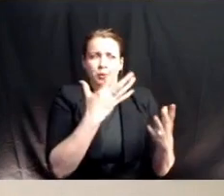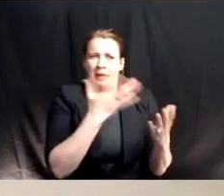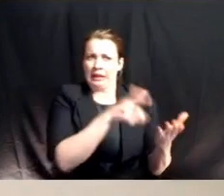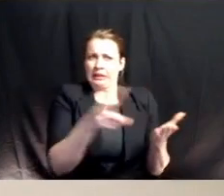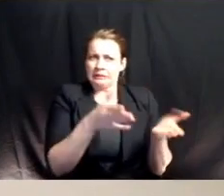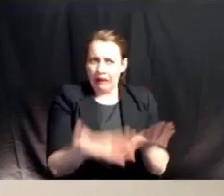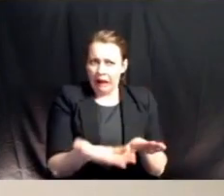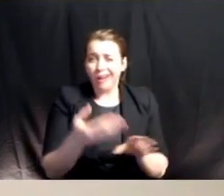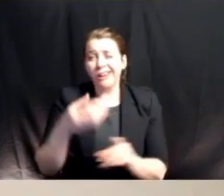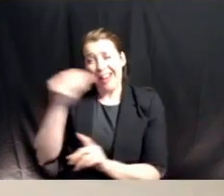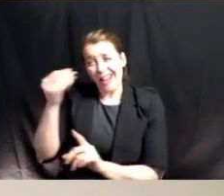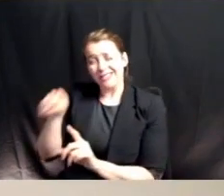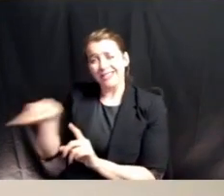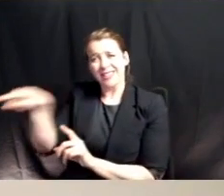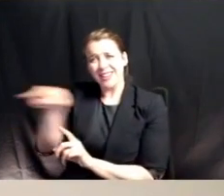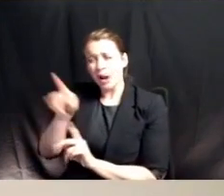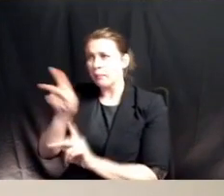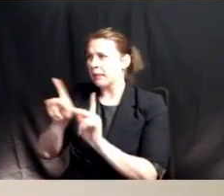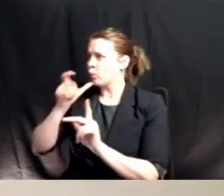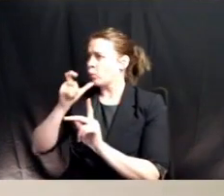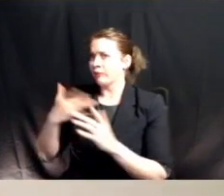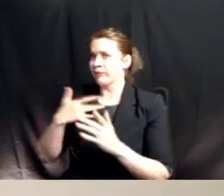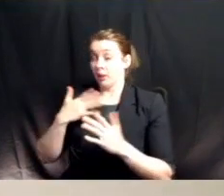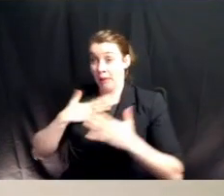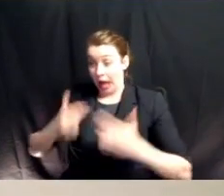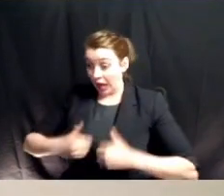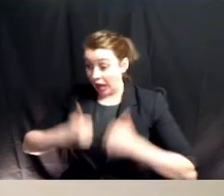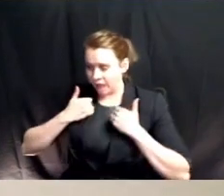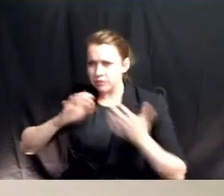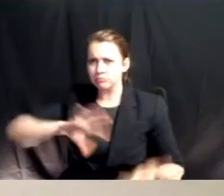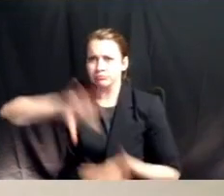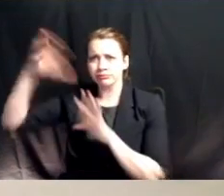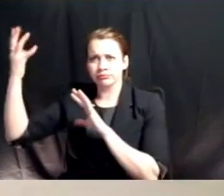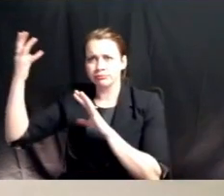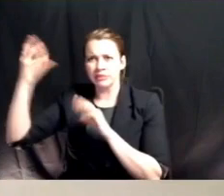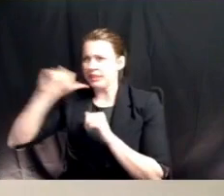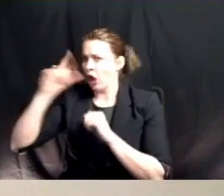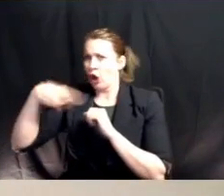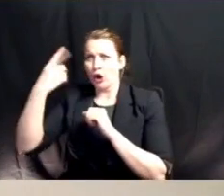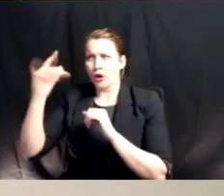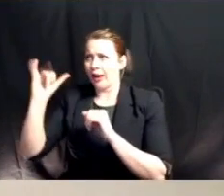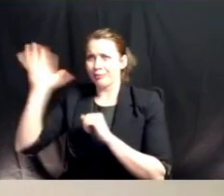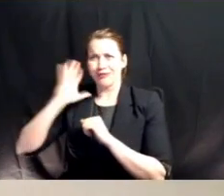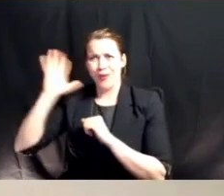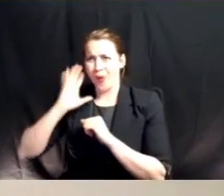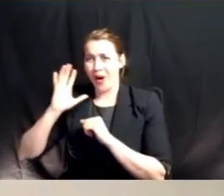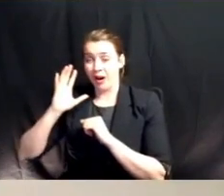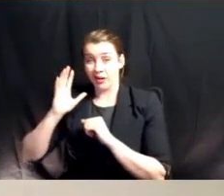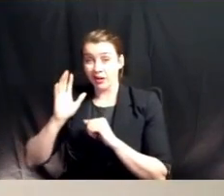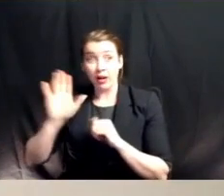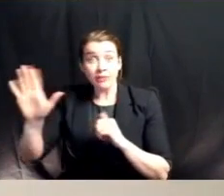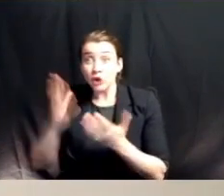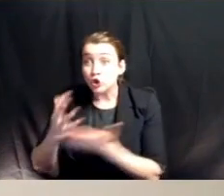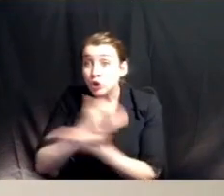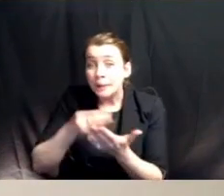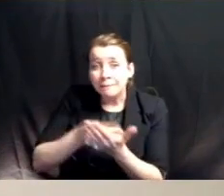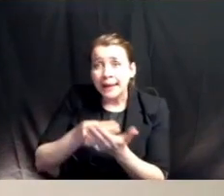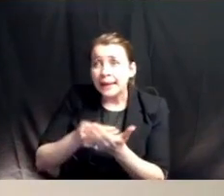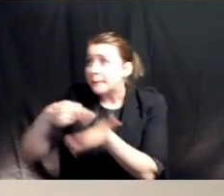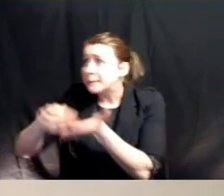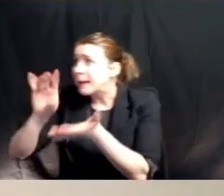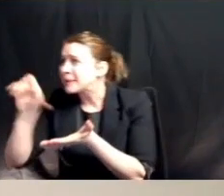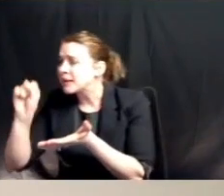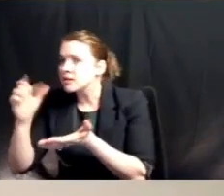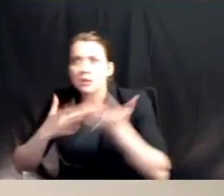the complete disruption of their life, and for many, their actual livelihoods. People are experiencing